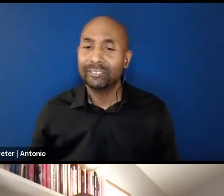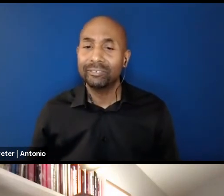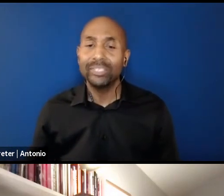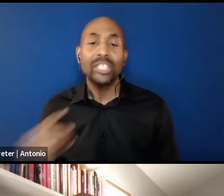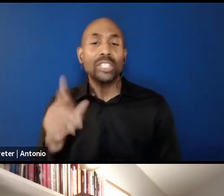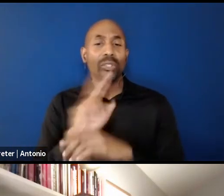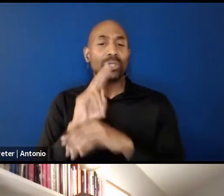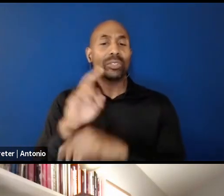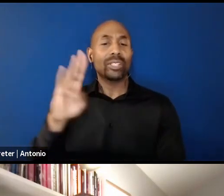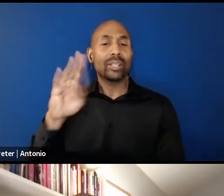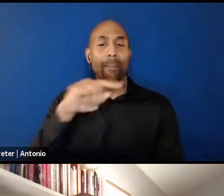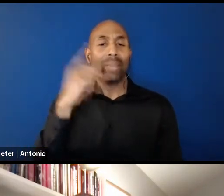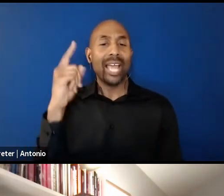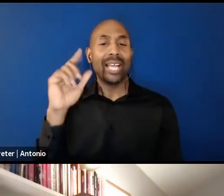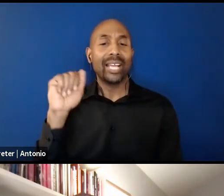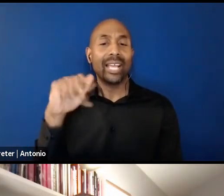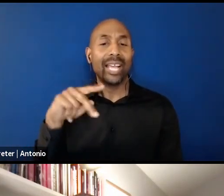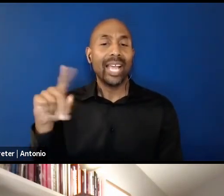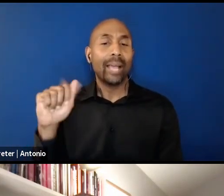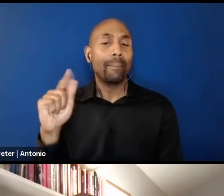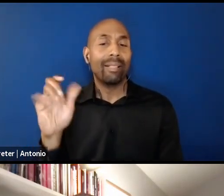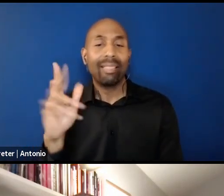about Hambone, I'll mention that